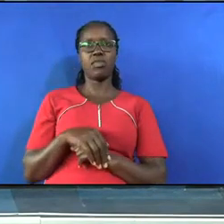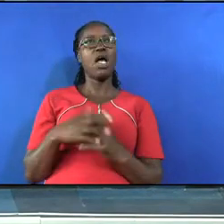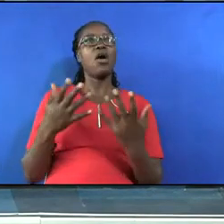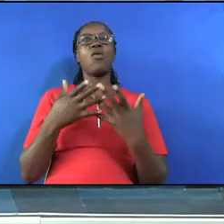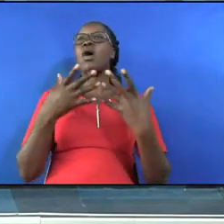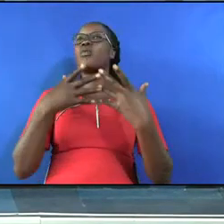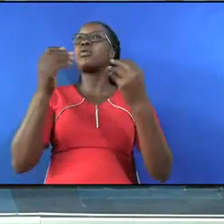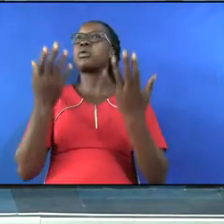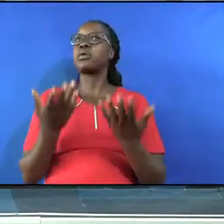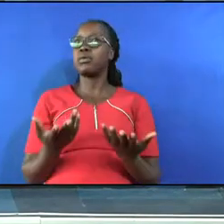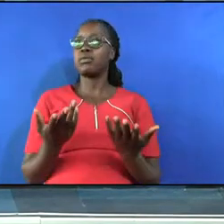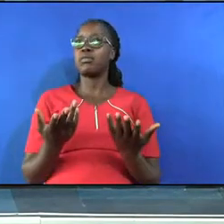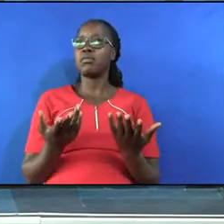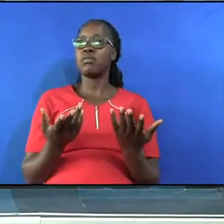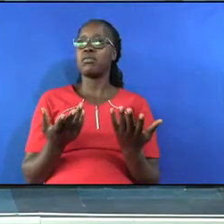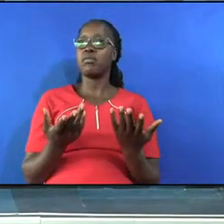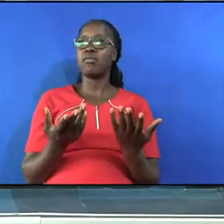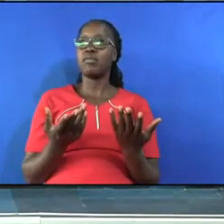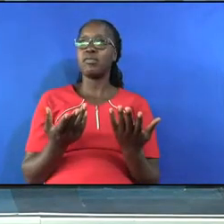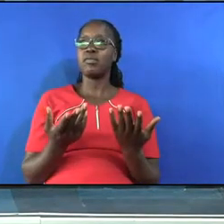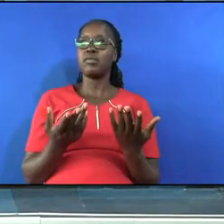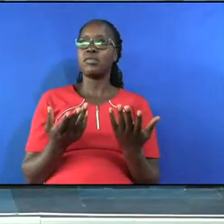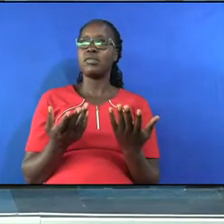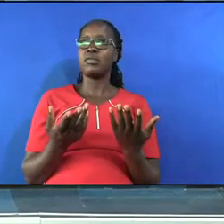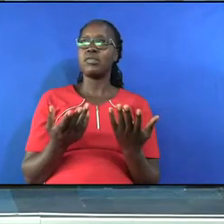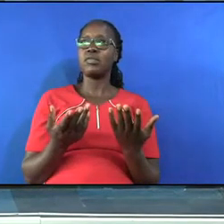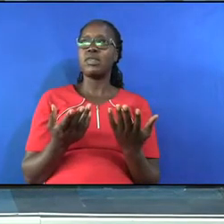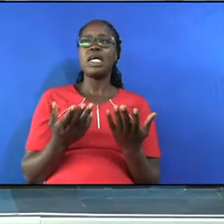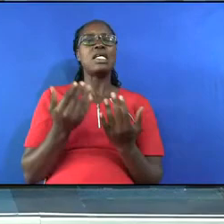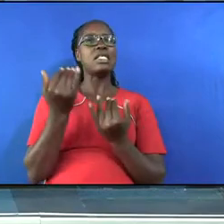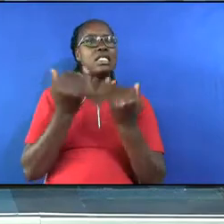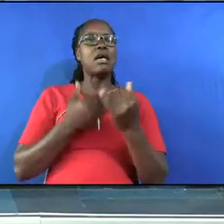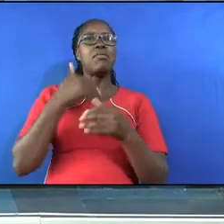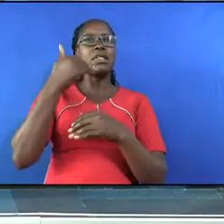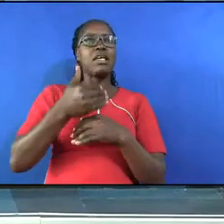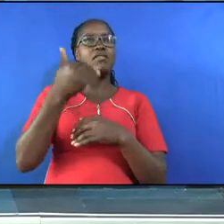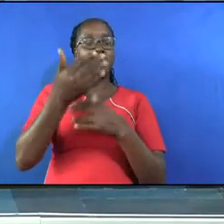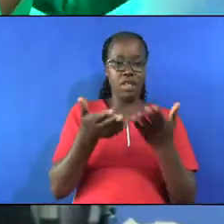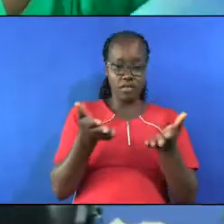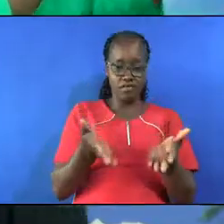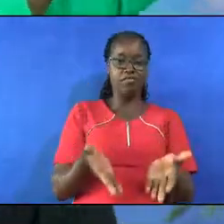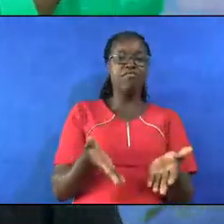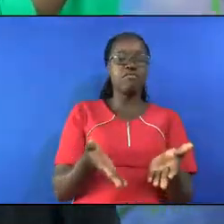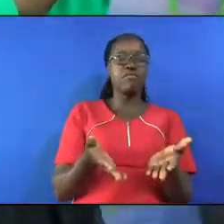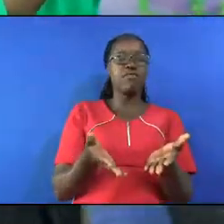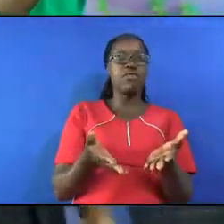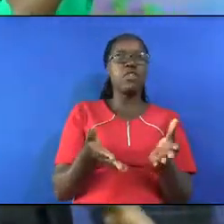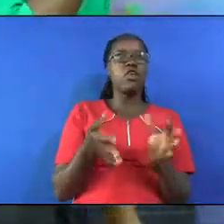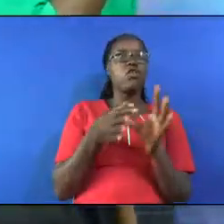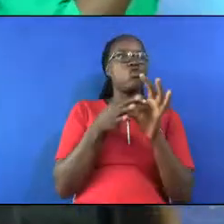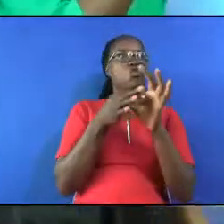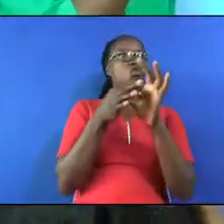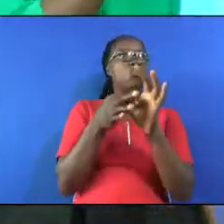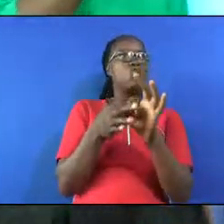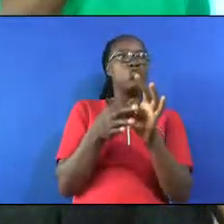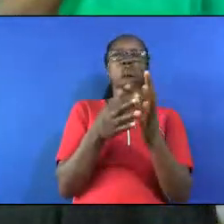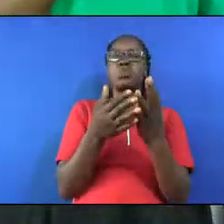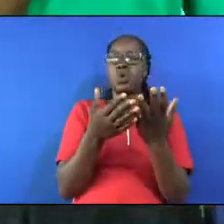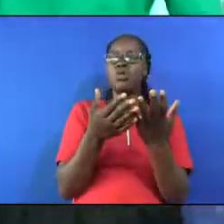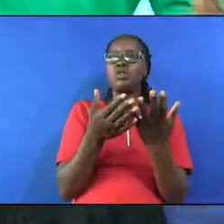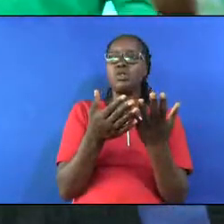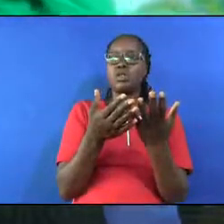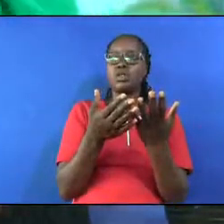Where are you marching to? Sabbath in, Sabbath out, we are here. With very broad smiles on our